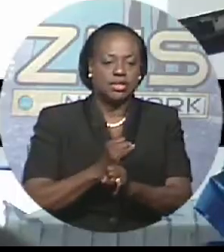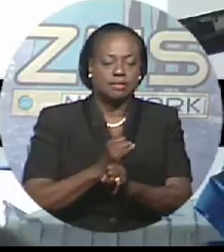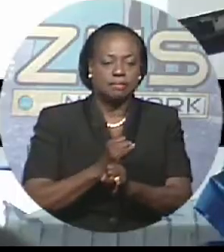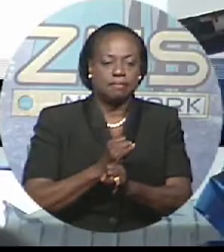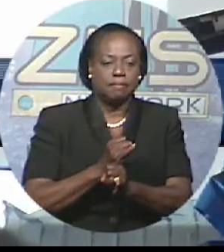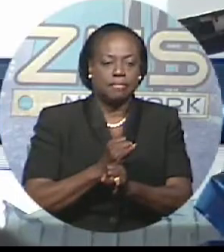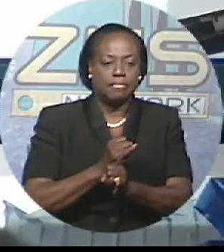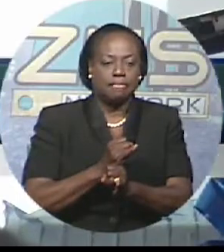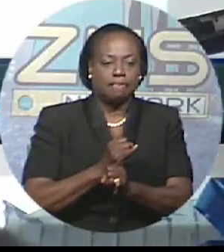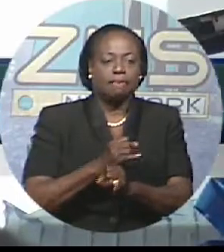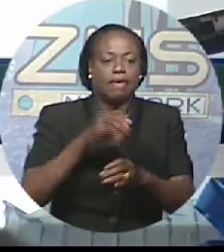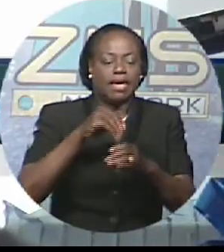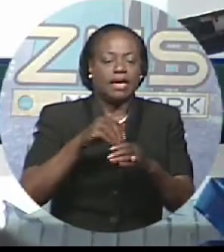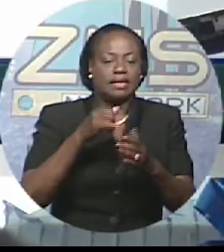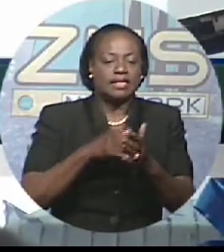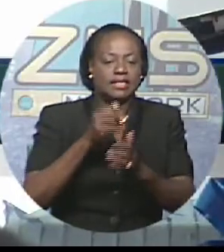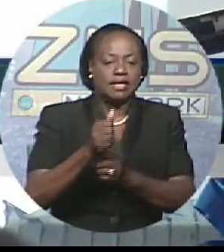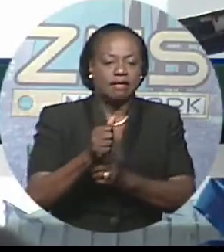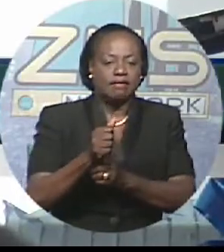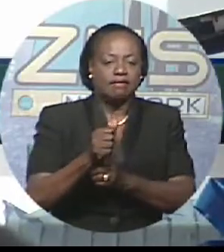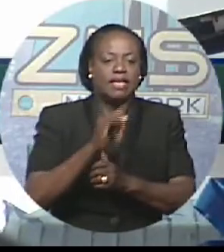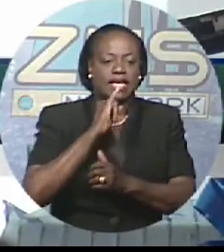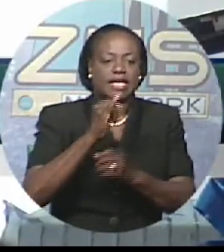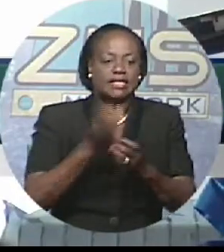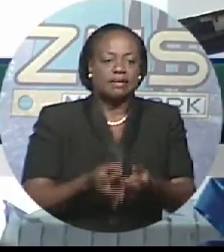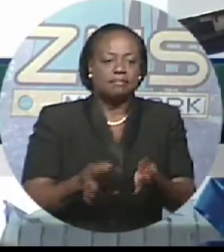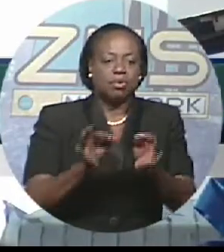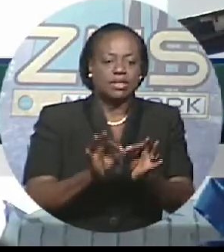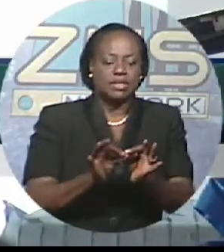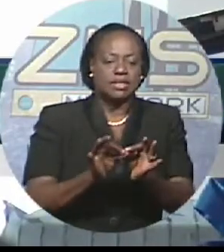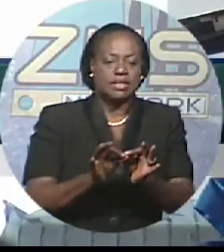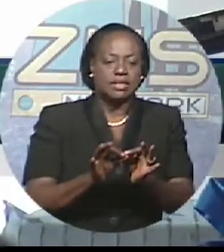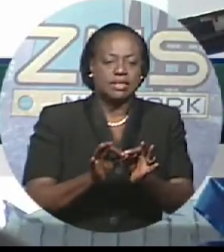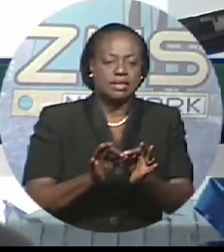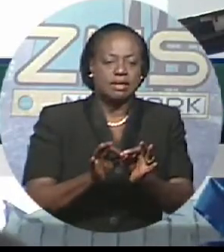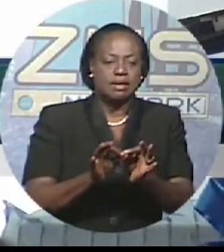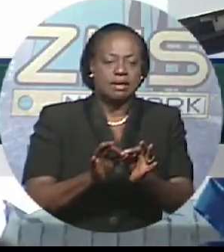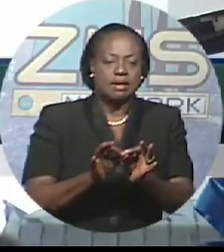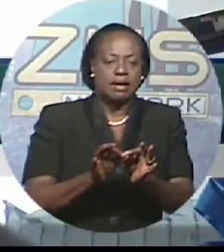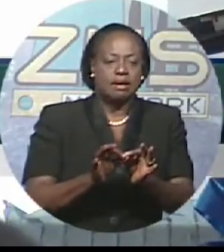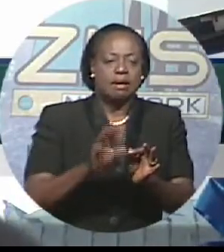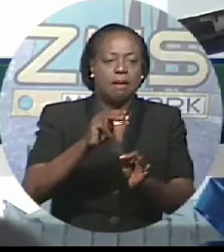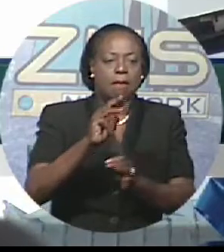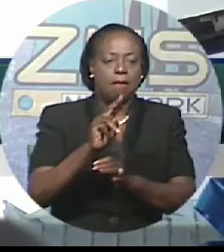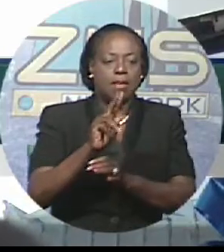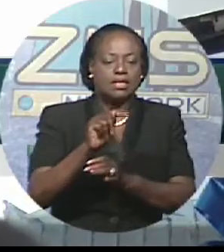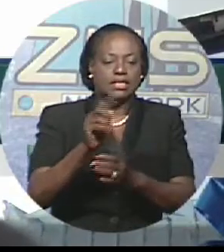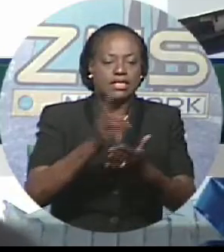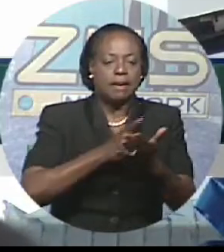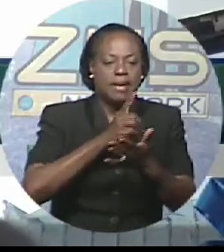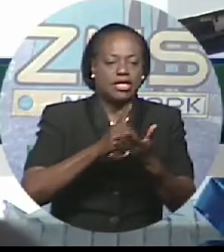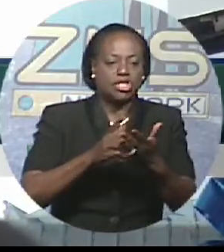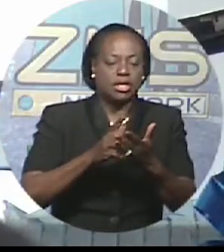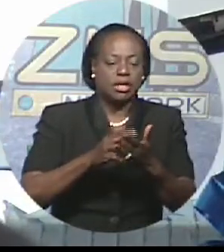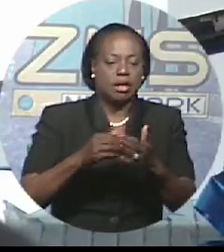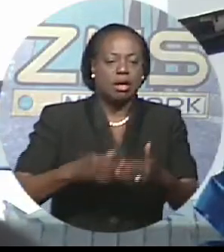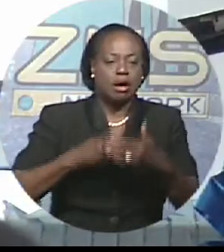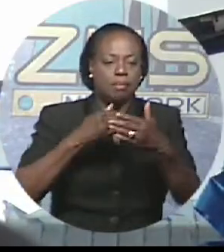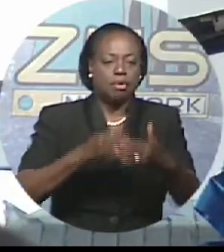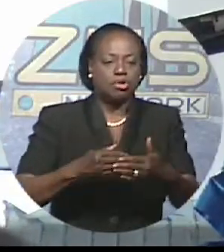island economically stable. Addressing the third annual business outlook in Andros Thursday morning, he pointed out that for Andros, an